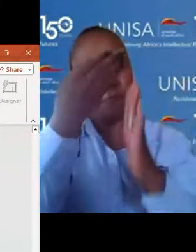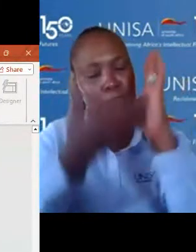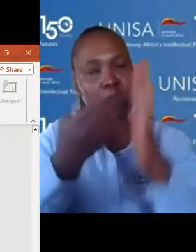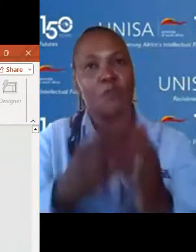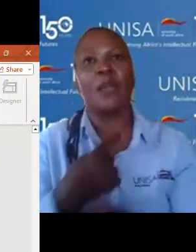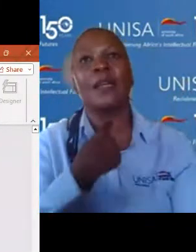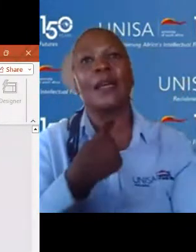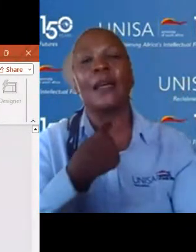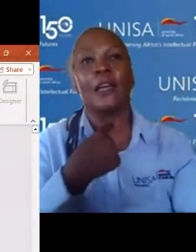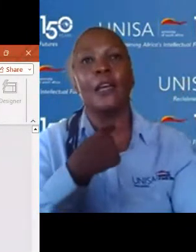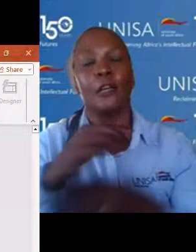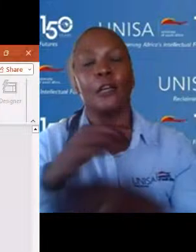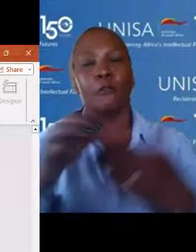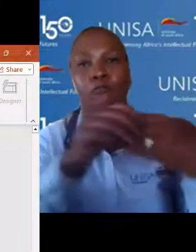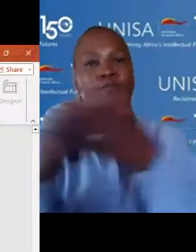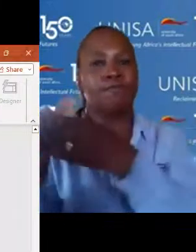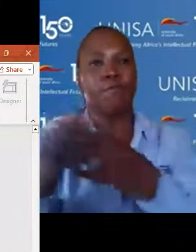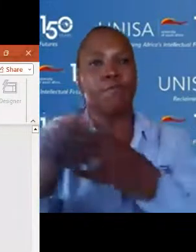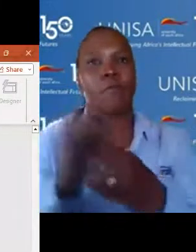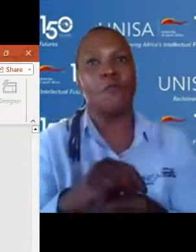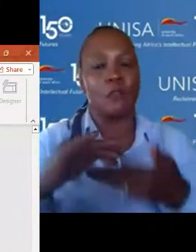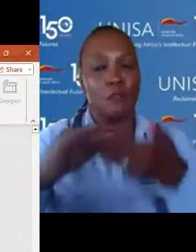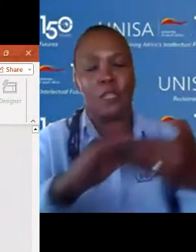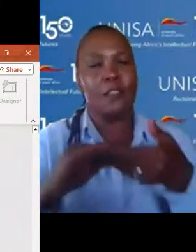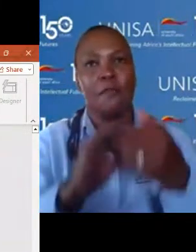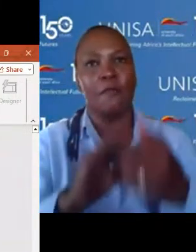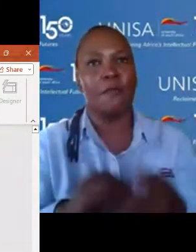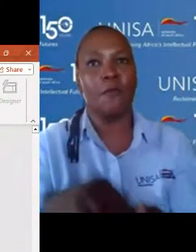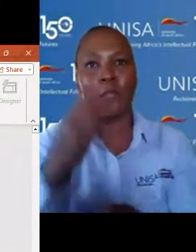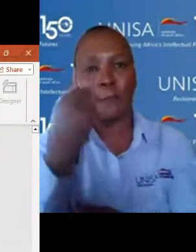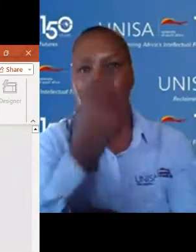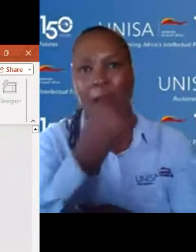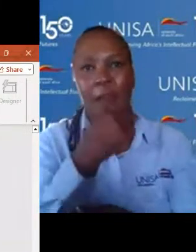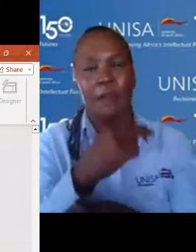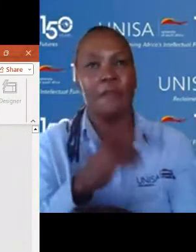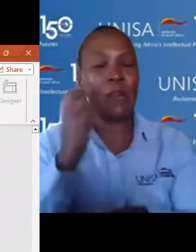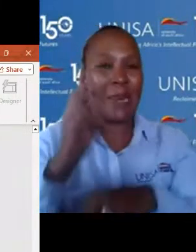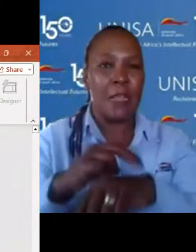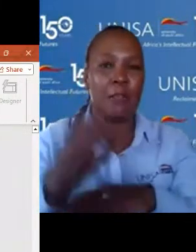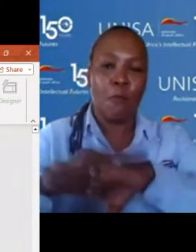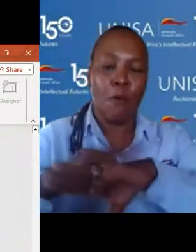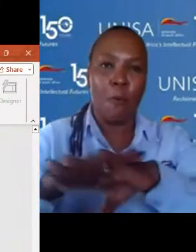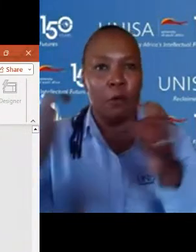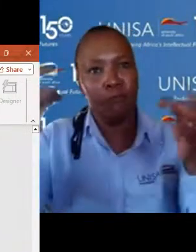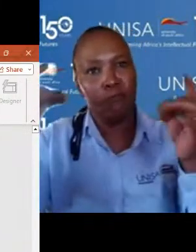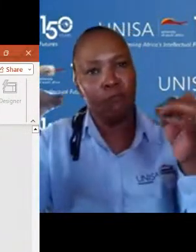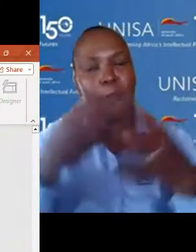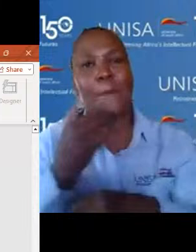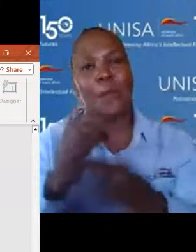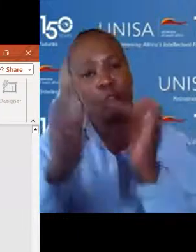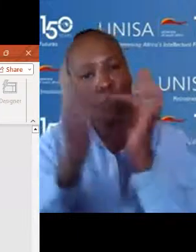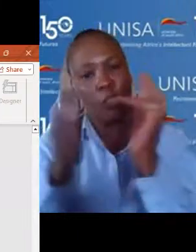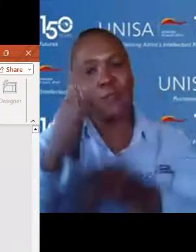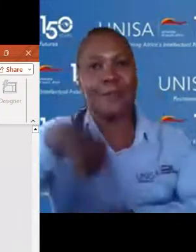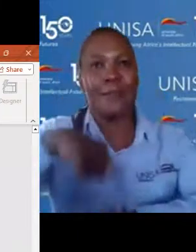Association for the Blind. If you need more information, please contact us. We will